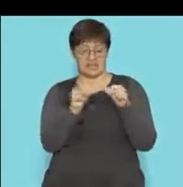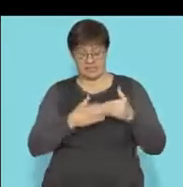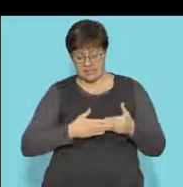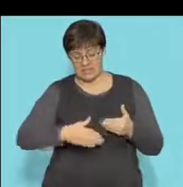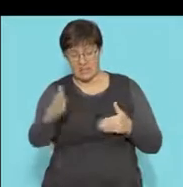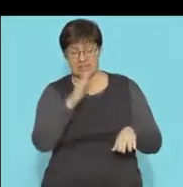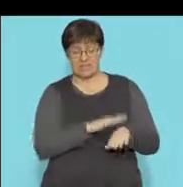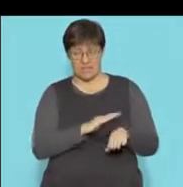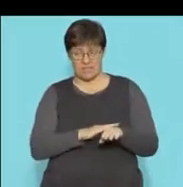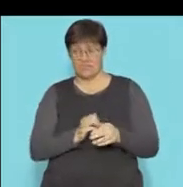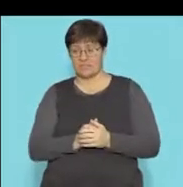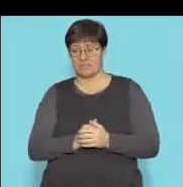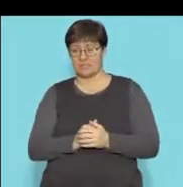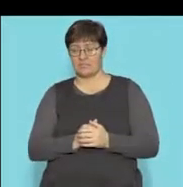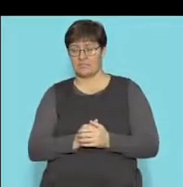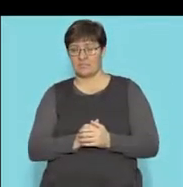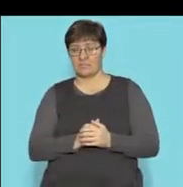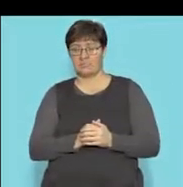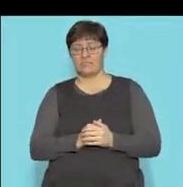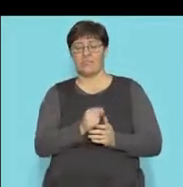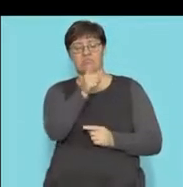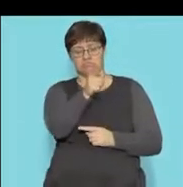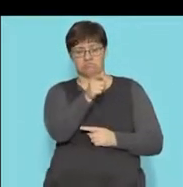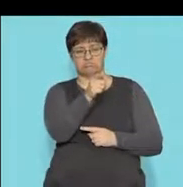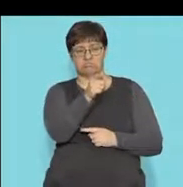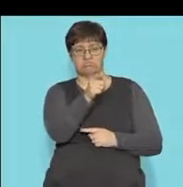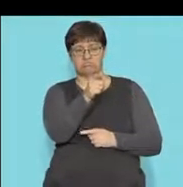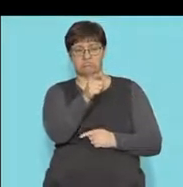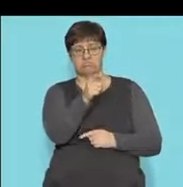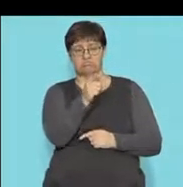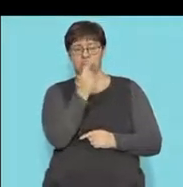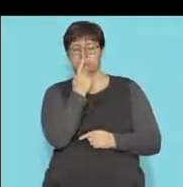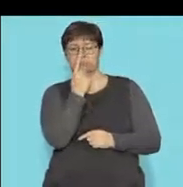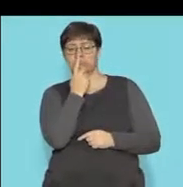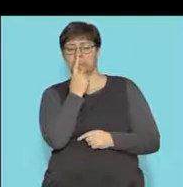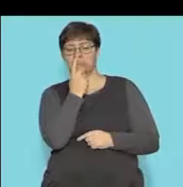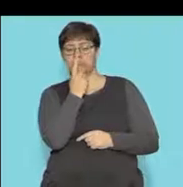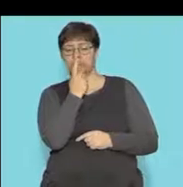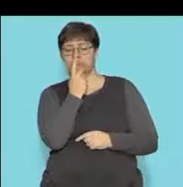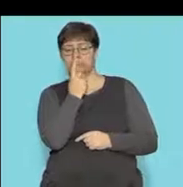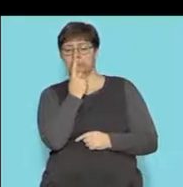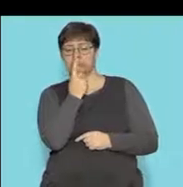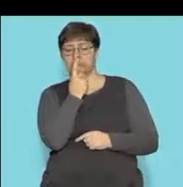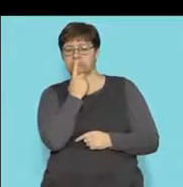over time. And I'm going to eliminate the one that I think